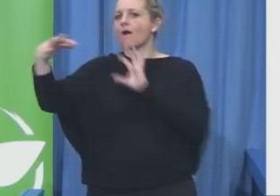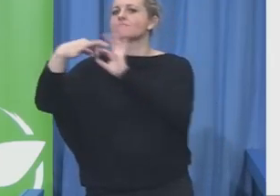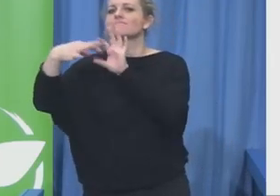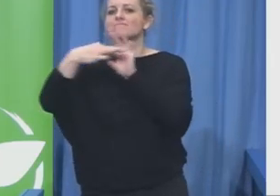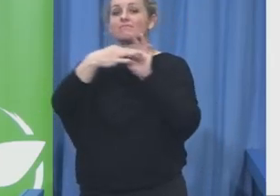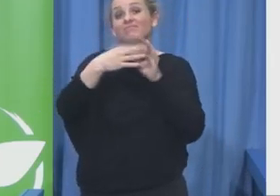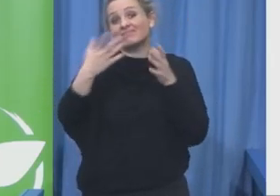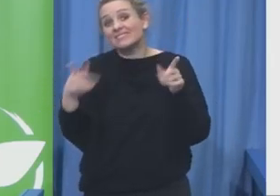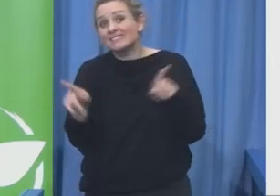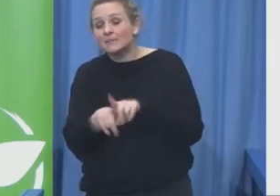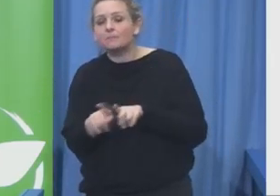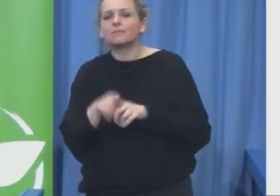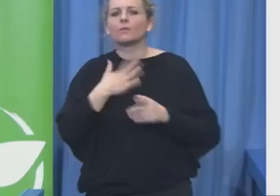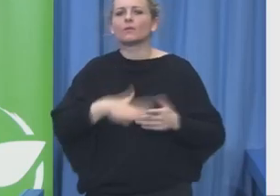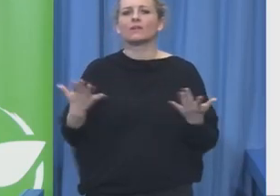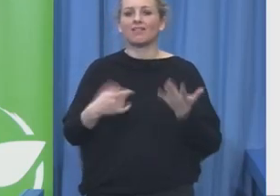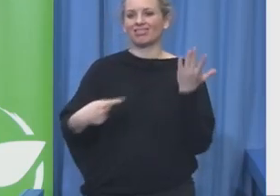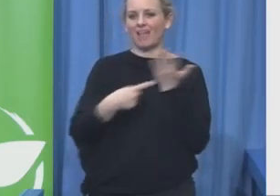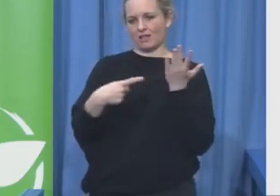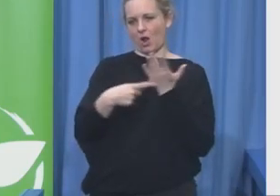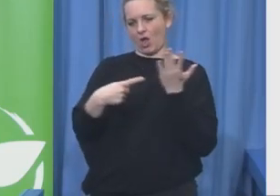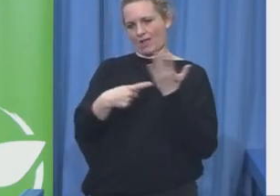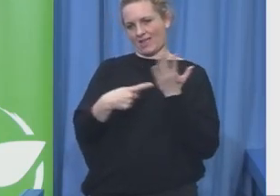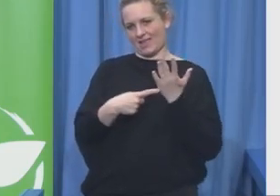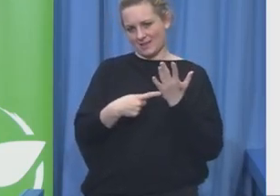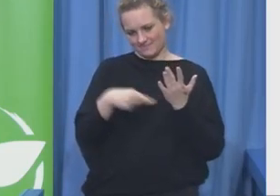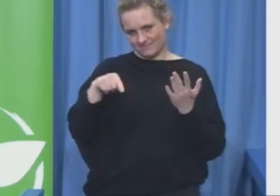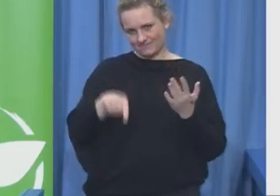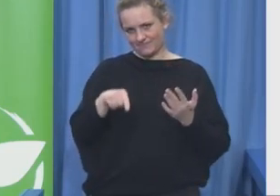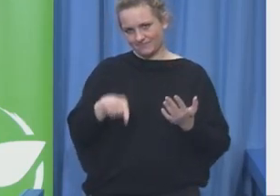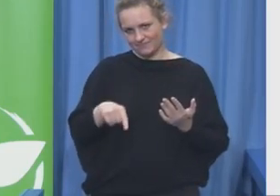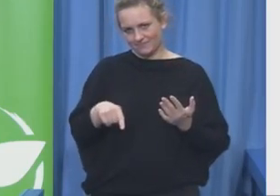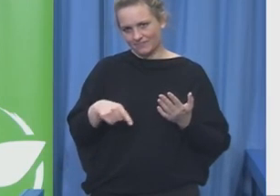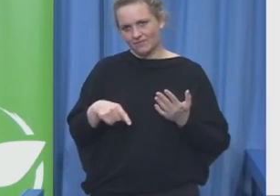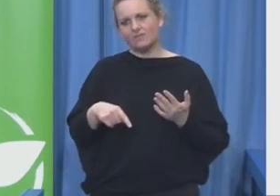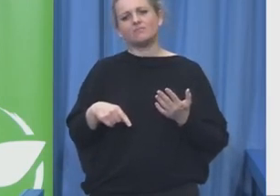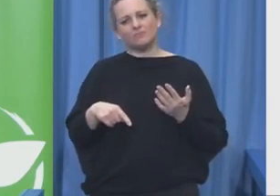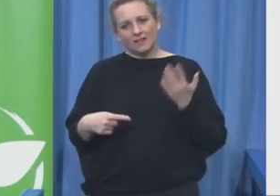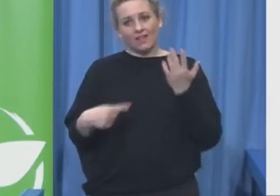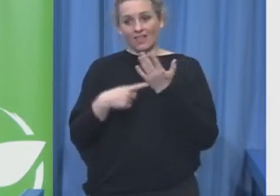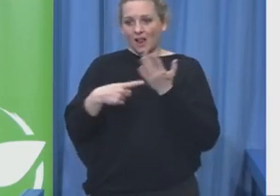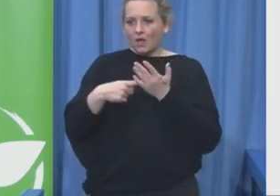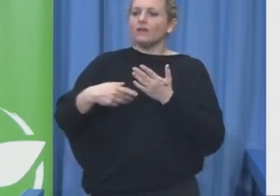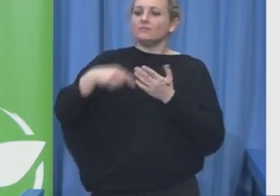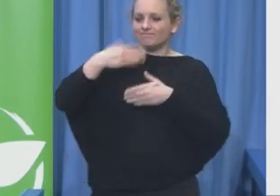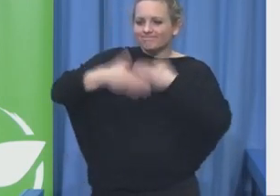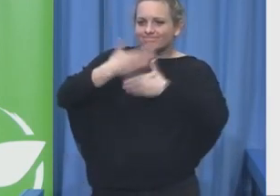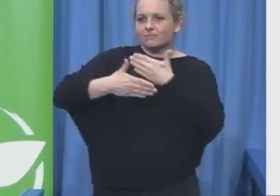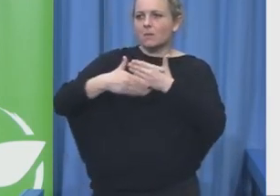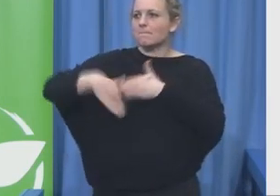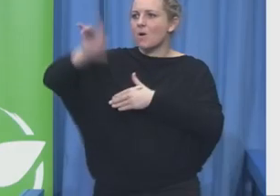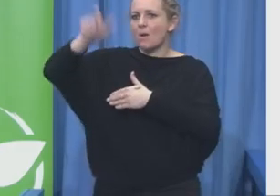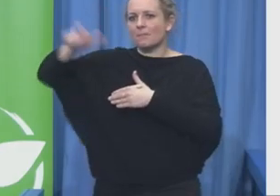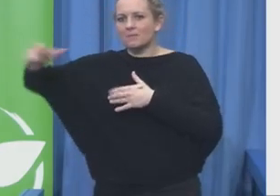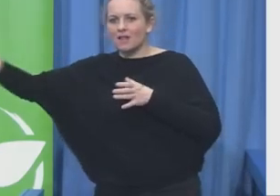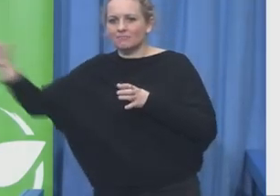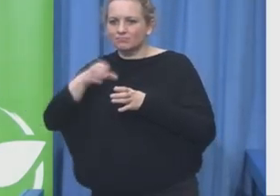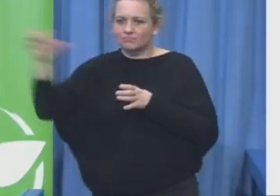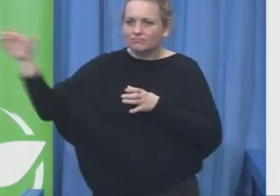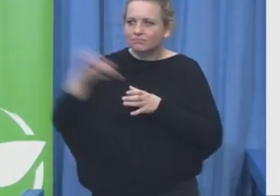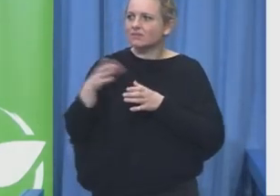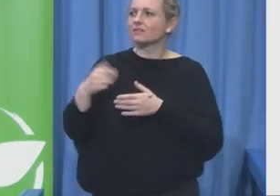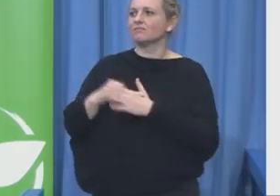we can support more people by learning, working, and selling from home, because to overcome a lot of